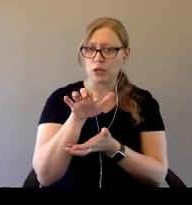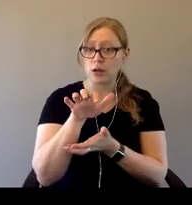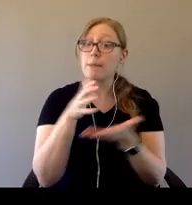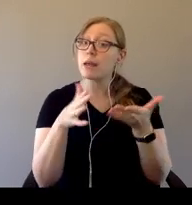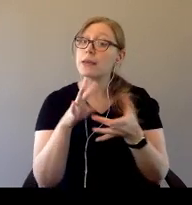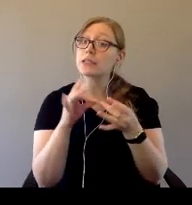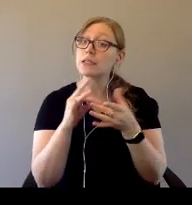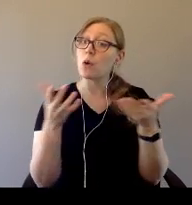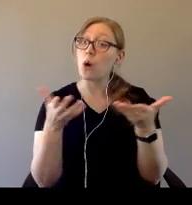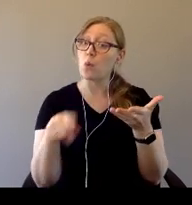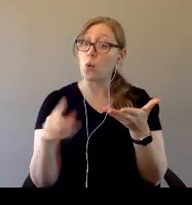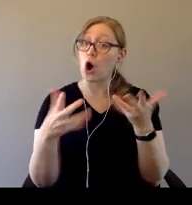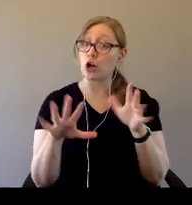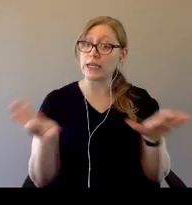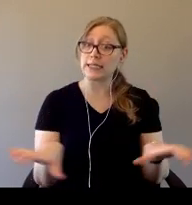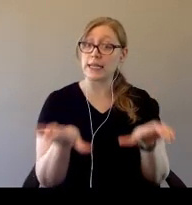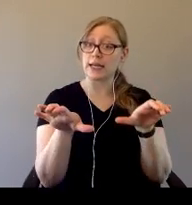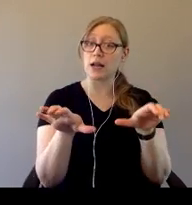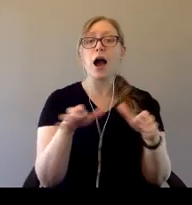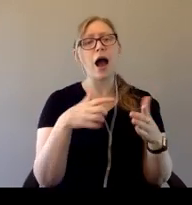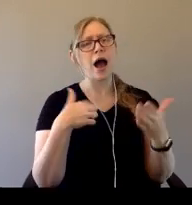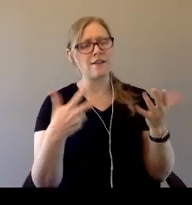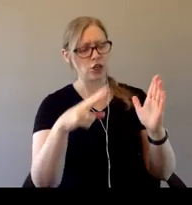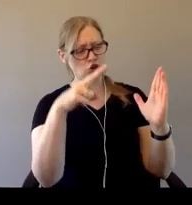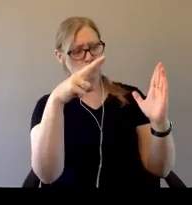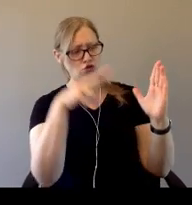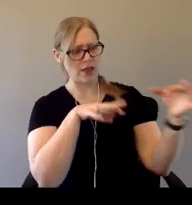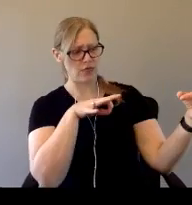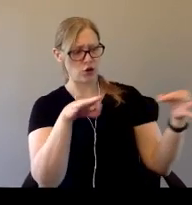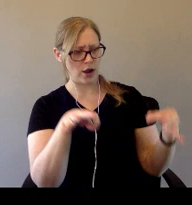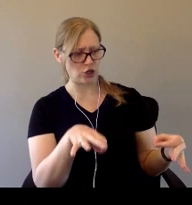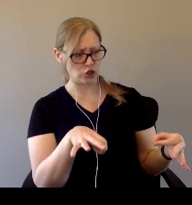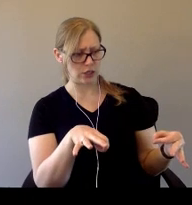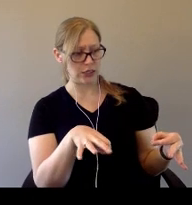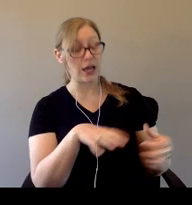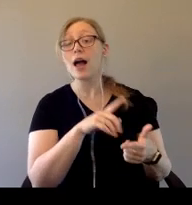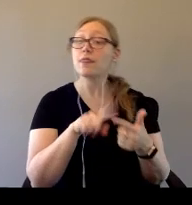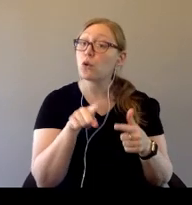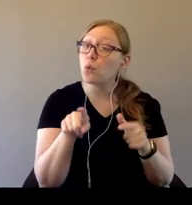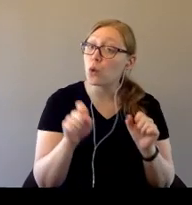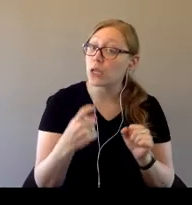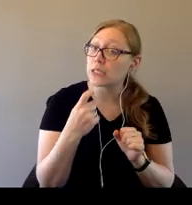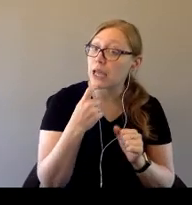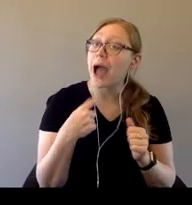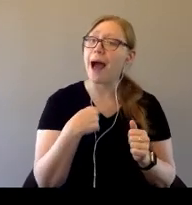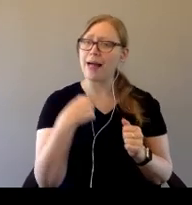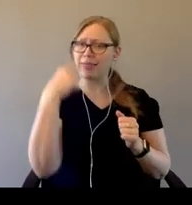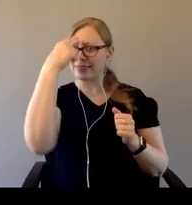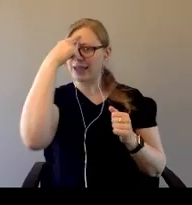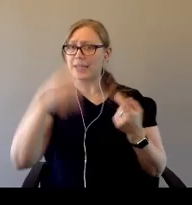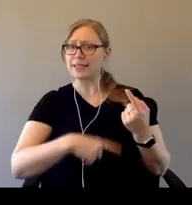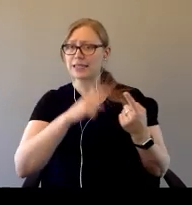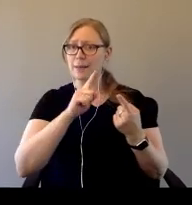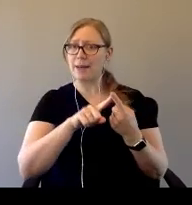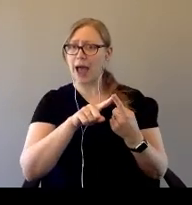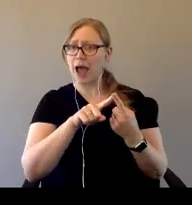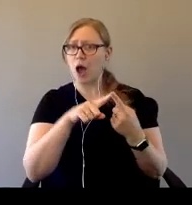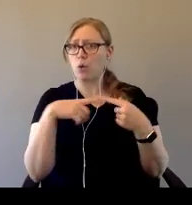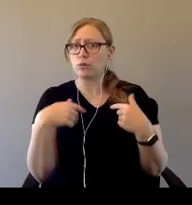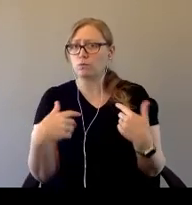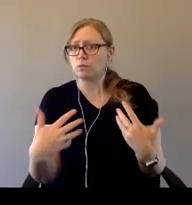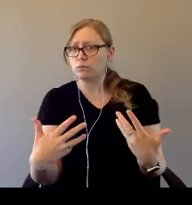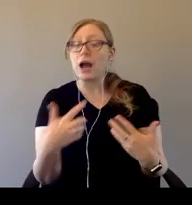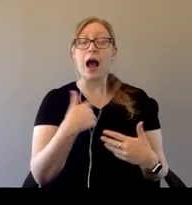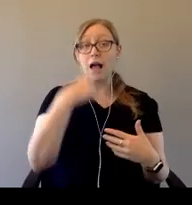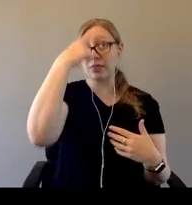the instructions, and perhaps say what you think the assignment is about. Like, I think that I